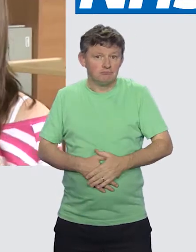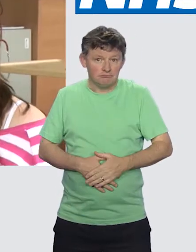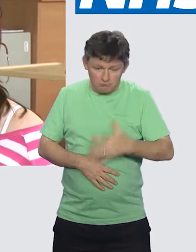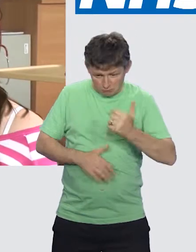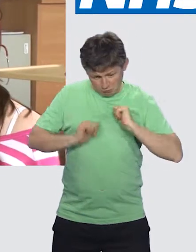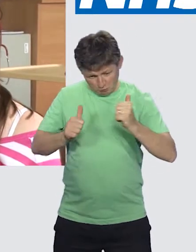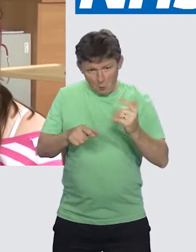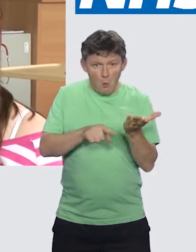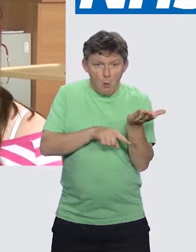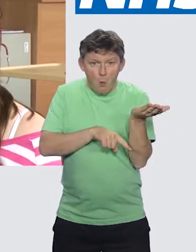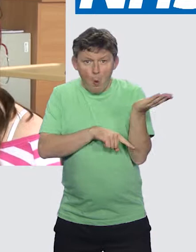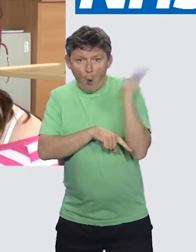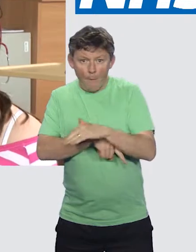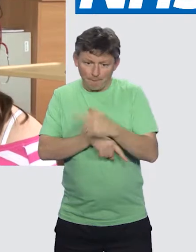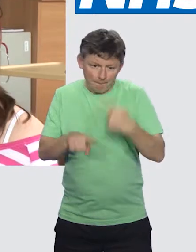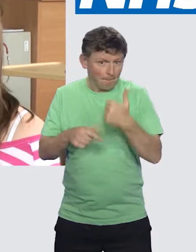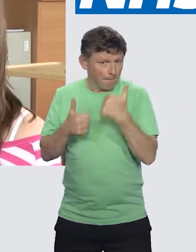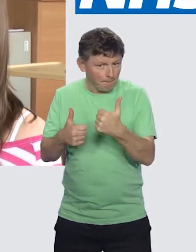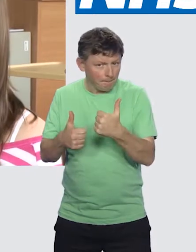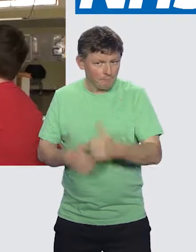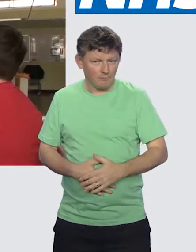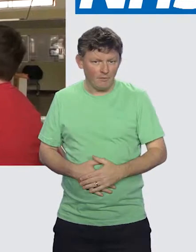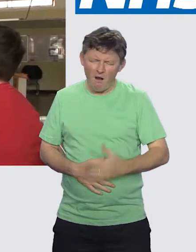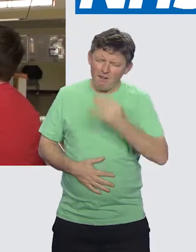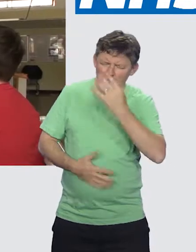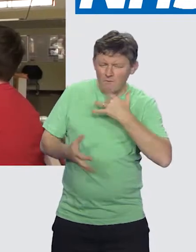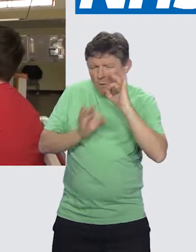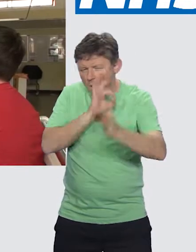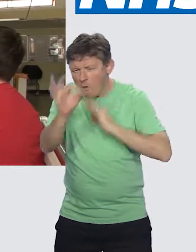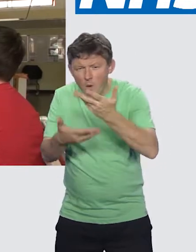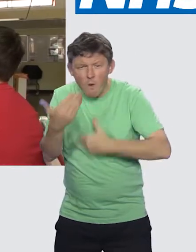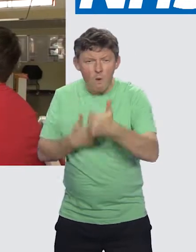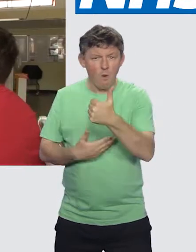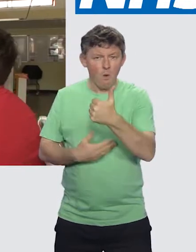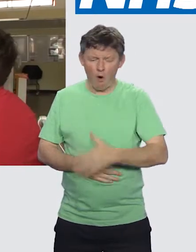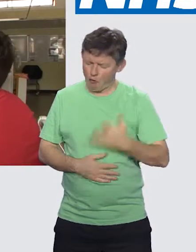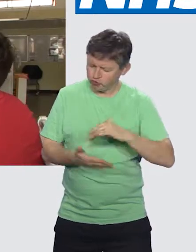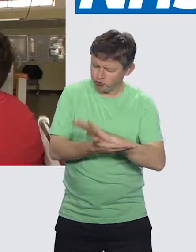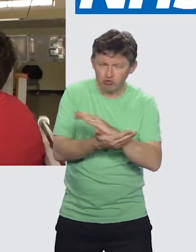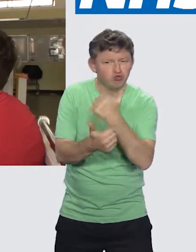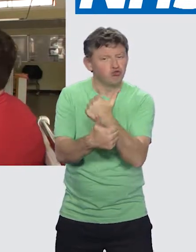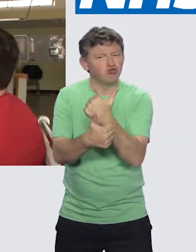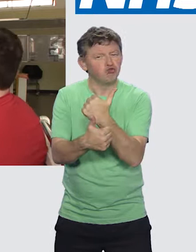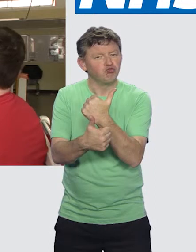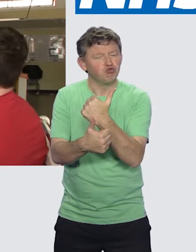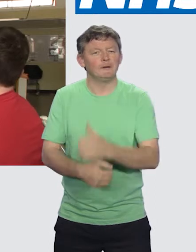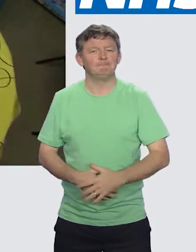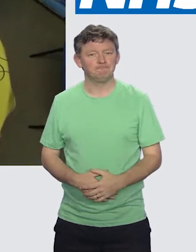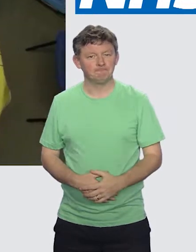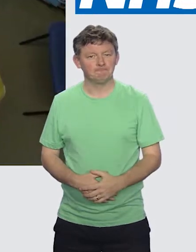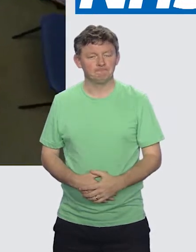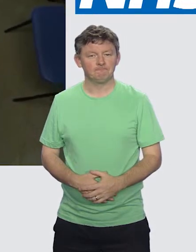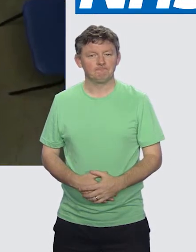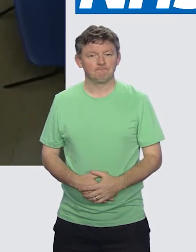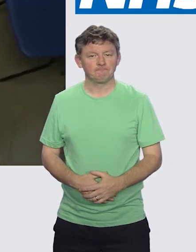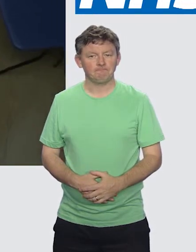very quickly now, and we'll be able to let him go home. Thank you for letting us interview you. That's a pleasure, Beth. A brightly coloured